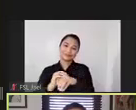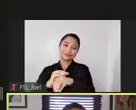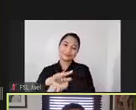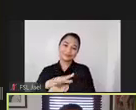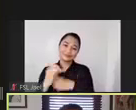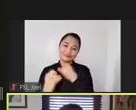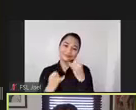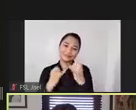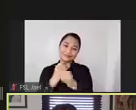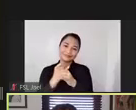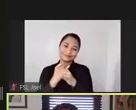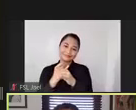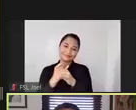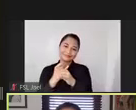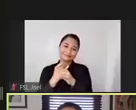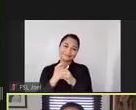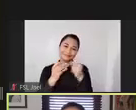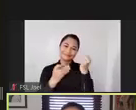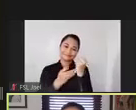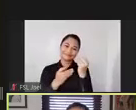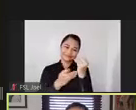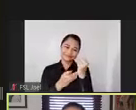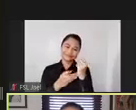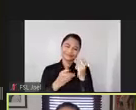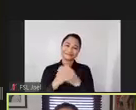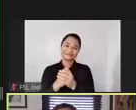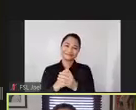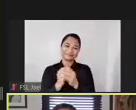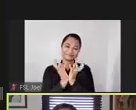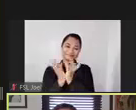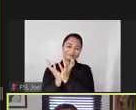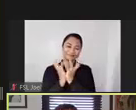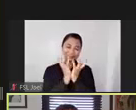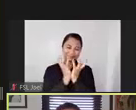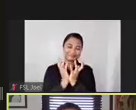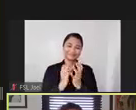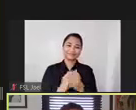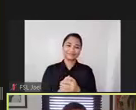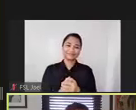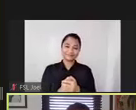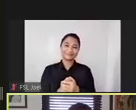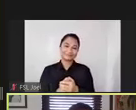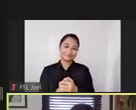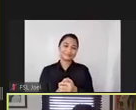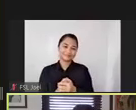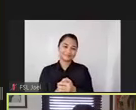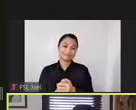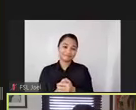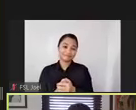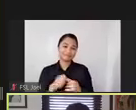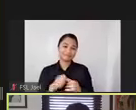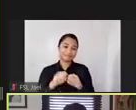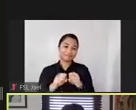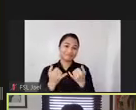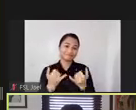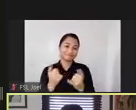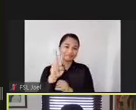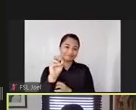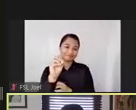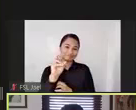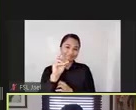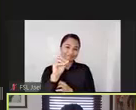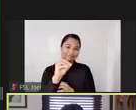as it is 2020, we have assessed how we have fared in this. And I would say not so